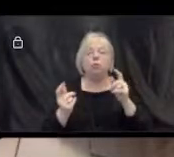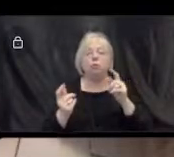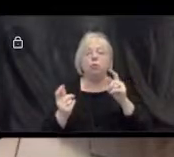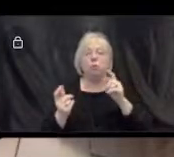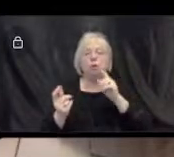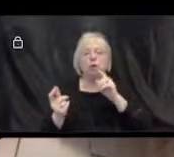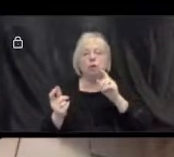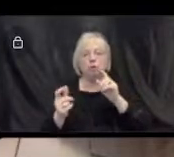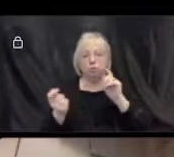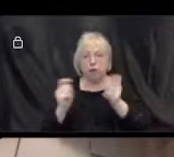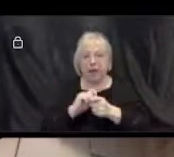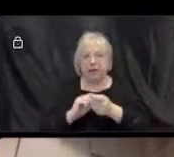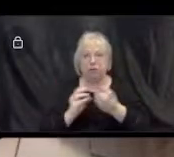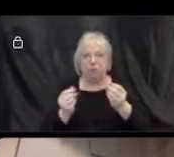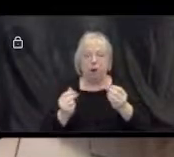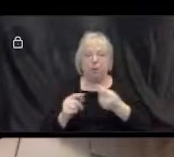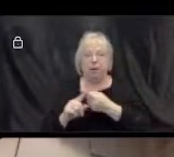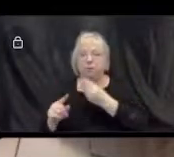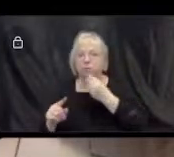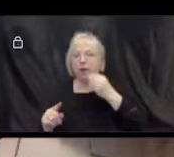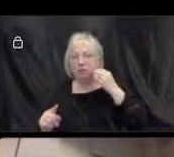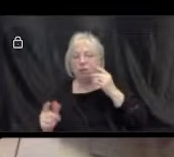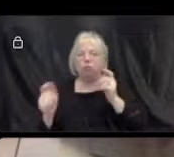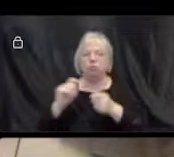to commercial.